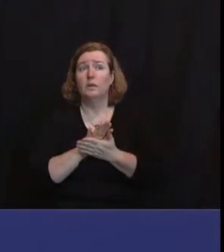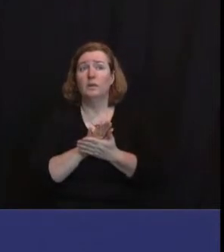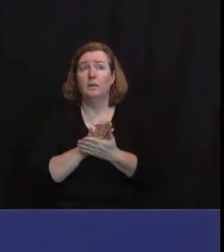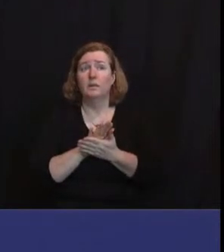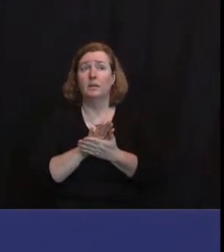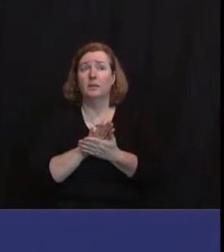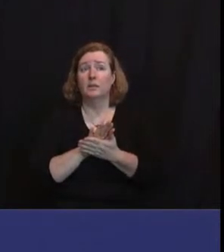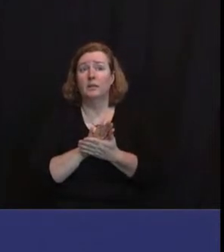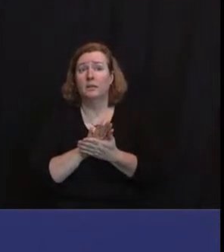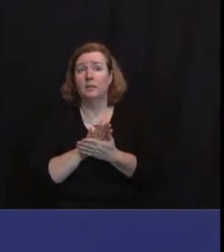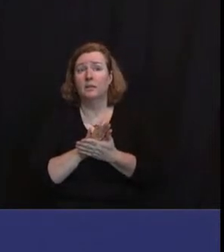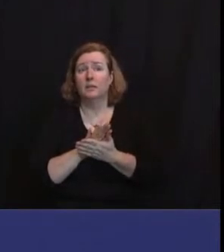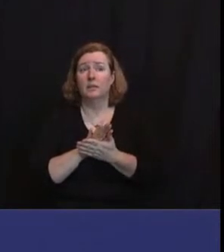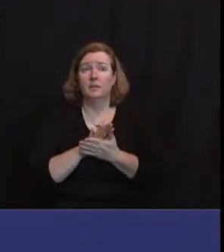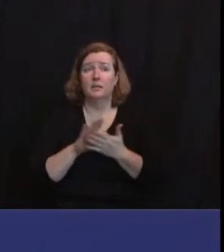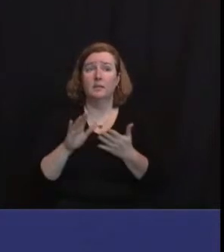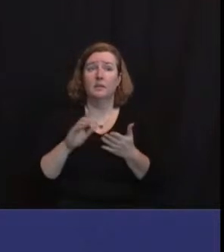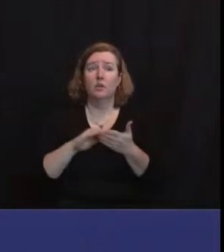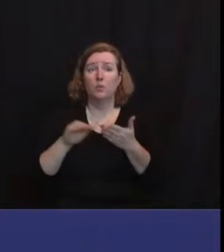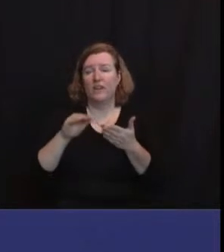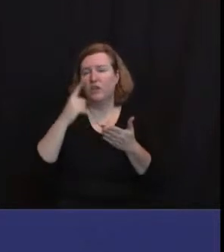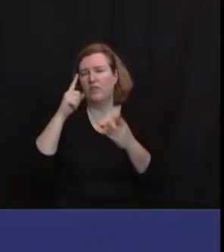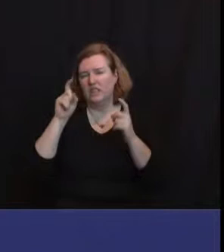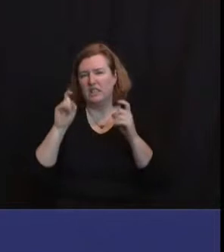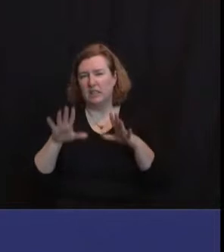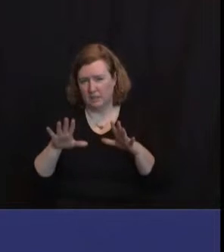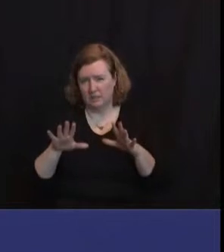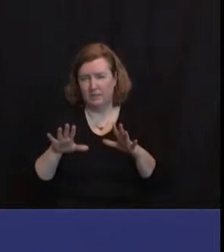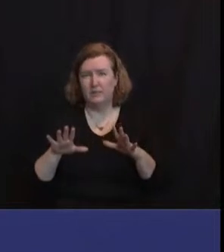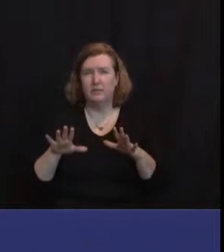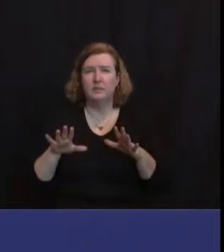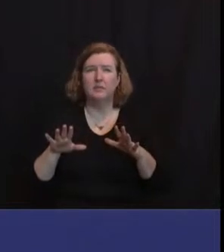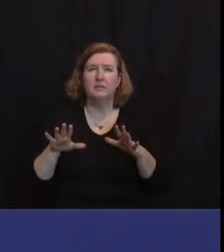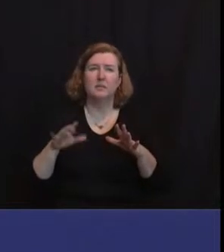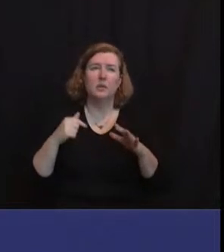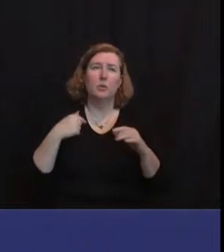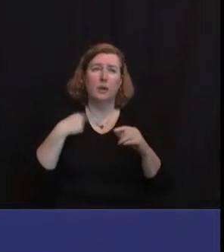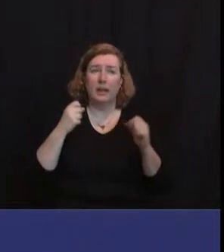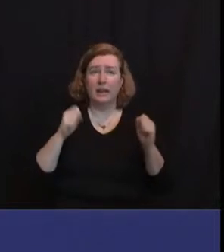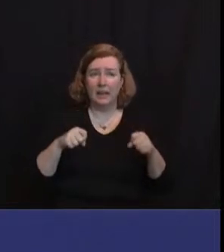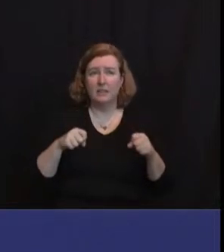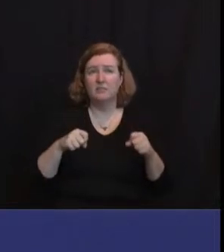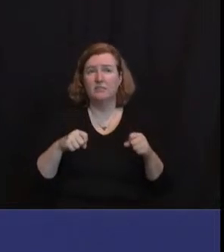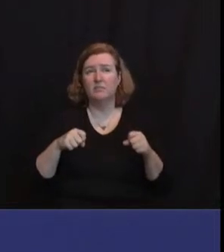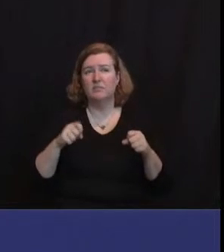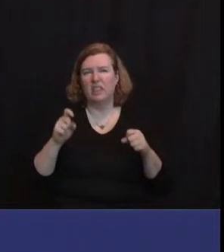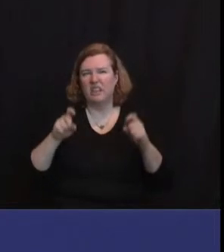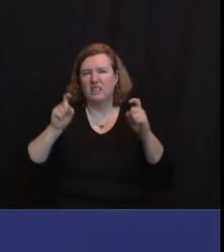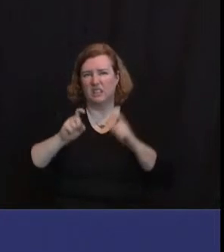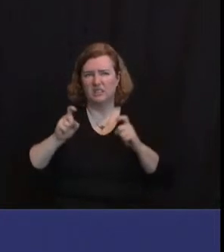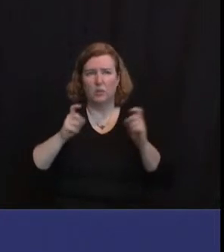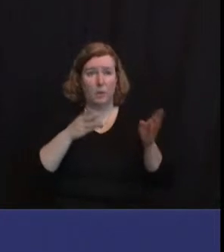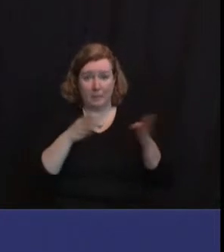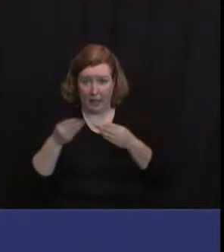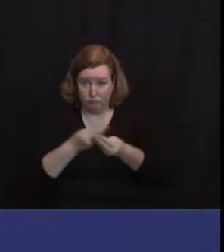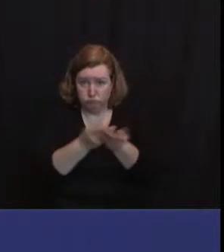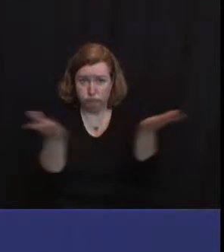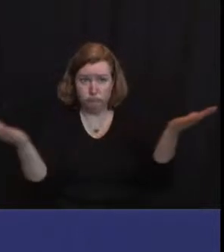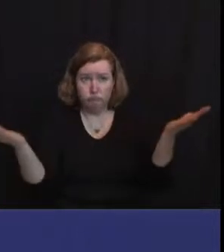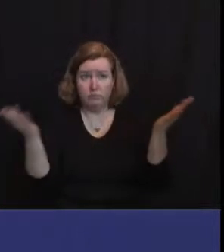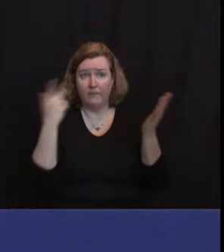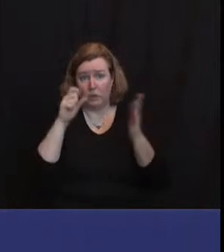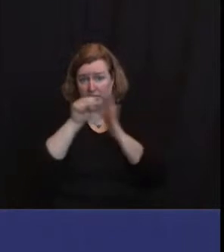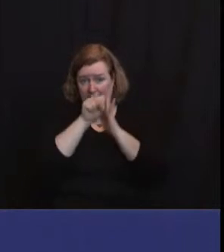it basically allows us to take a test that we were going to administer statewide in the